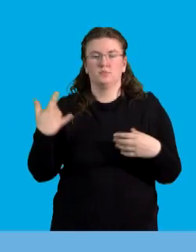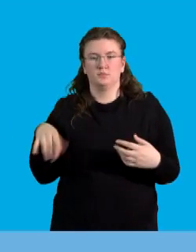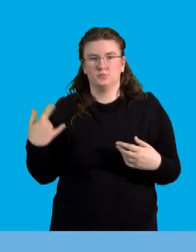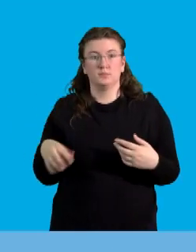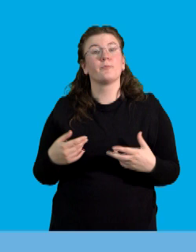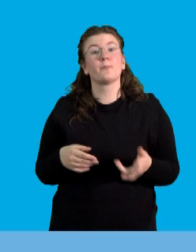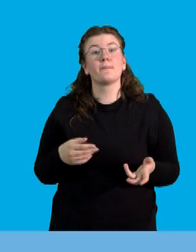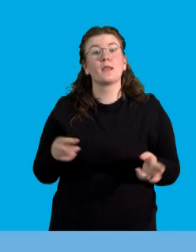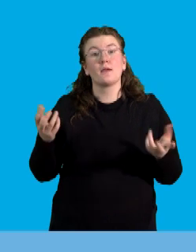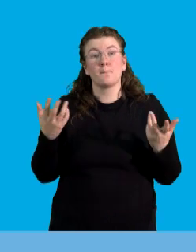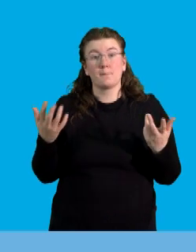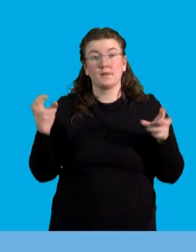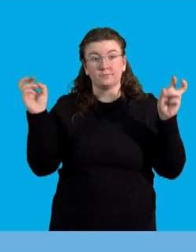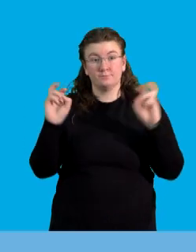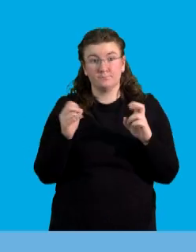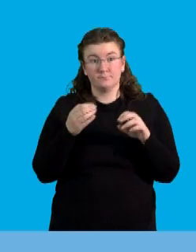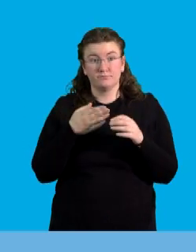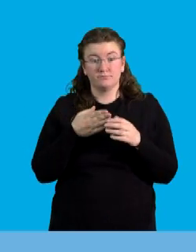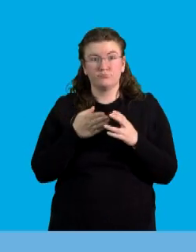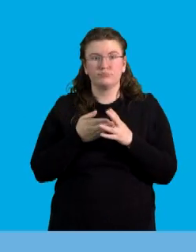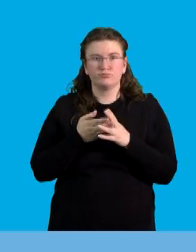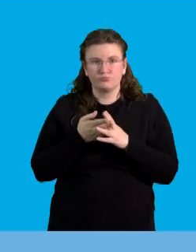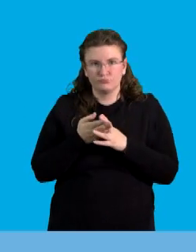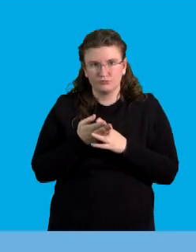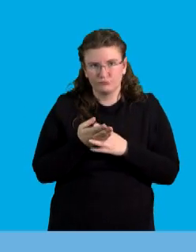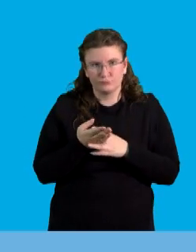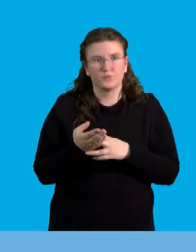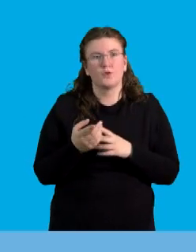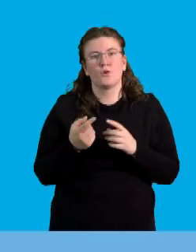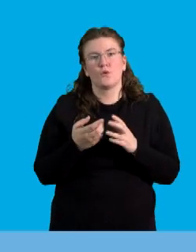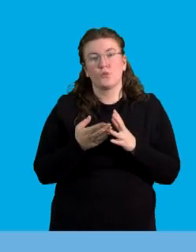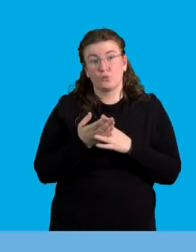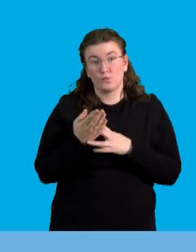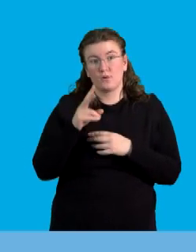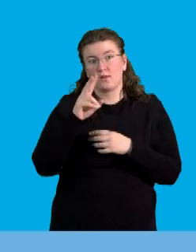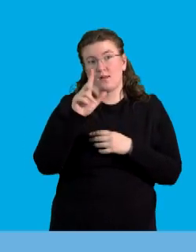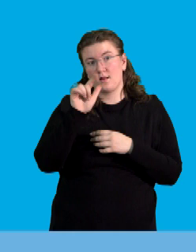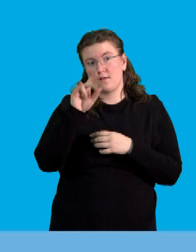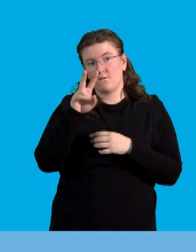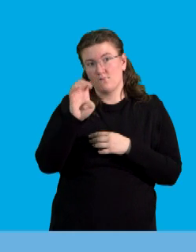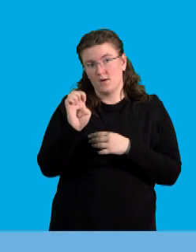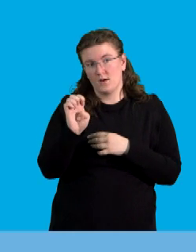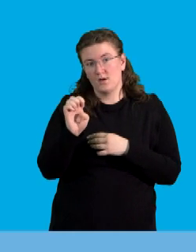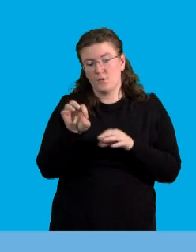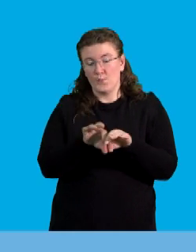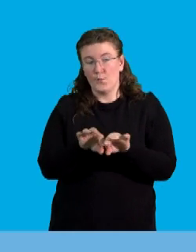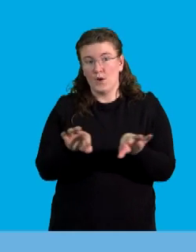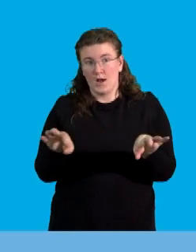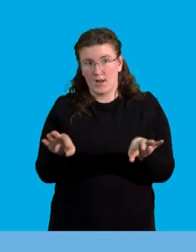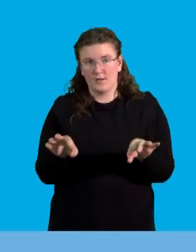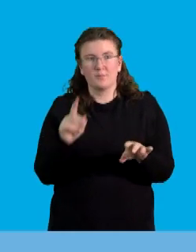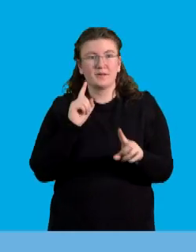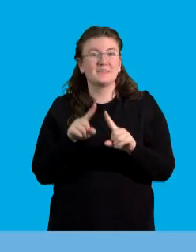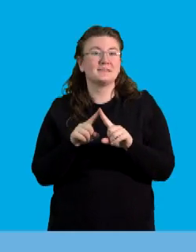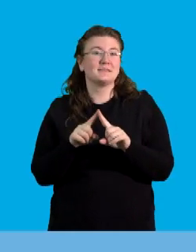an appliances via the live wire is different to the current that leaves it via the neutral wire, then there is a current